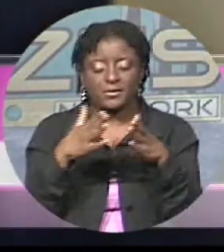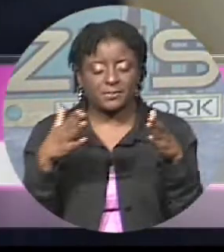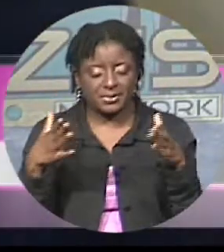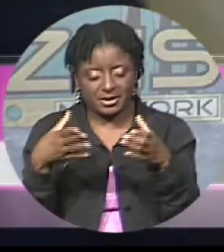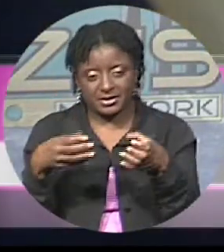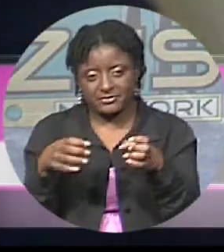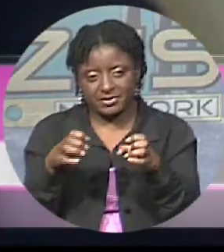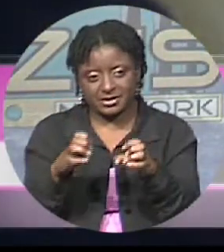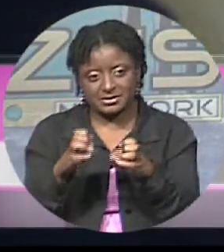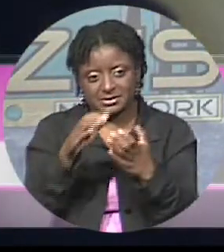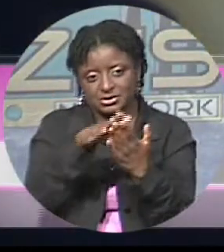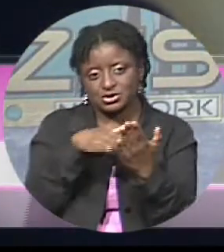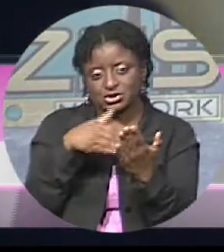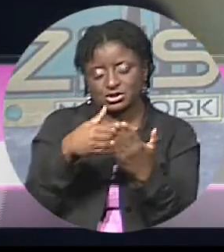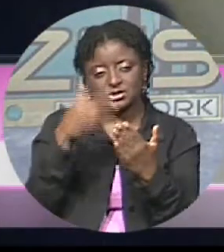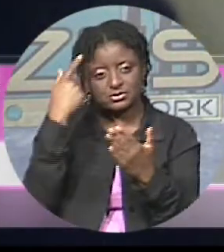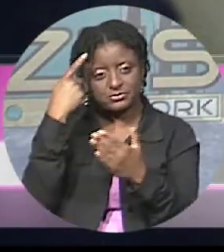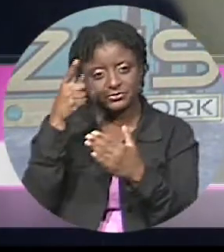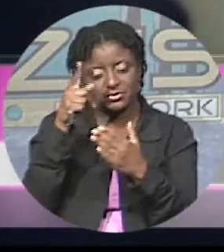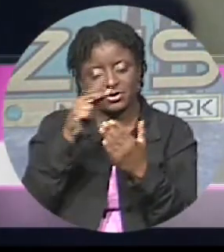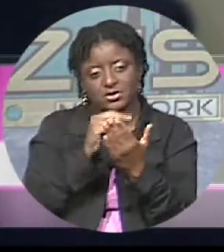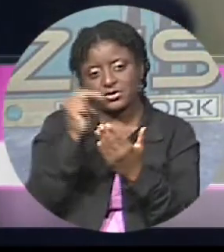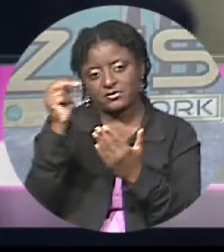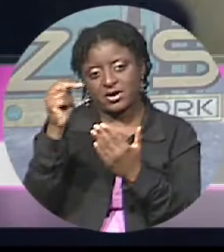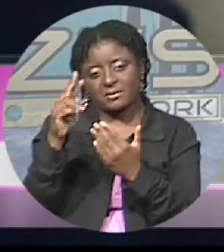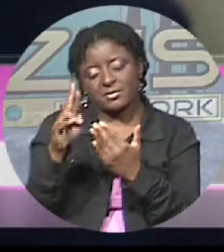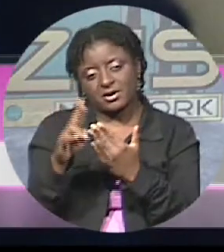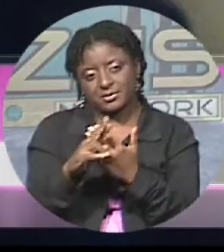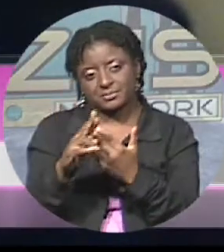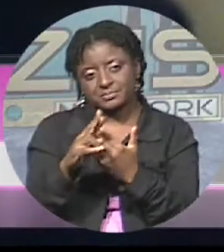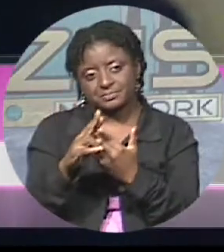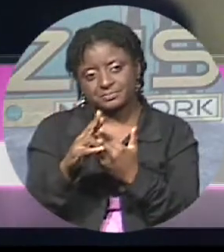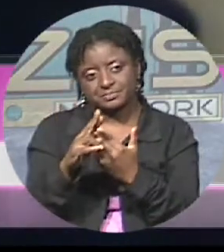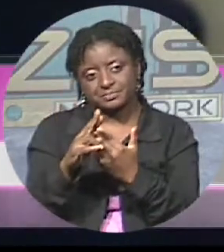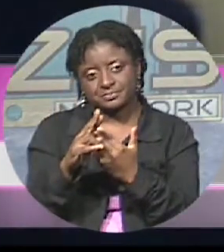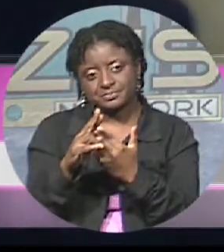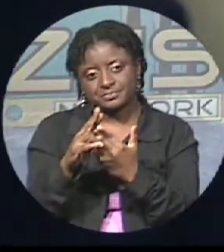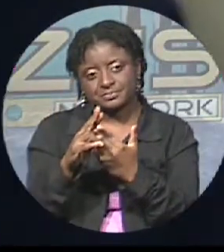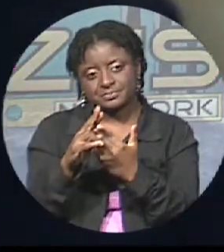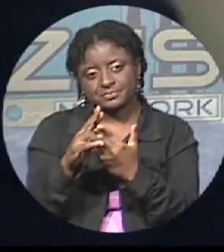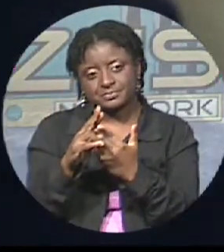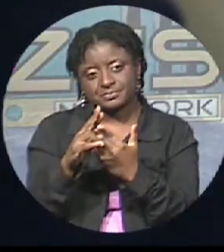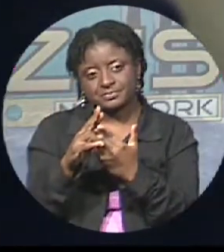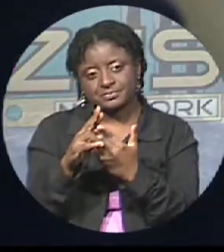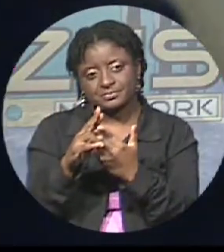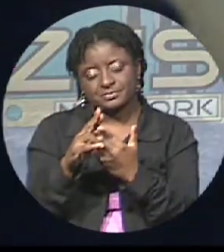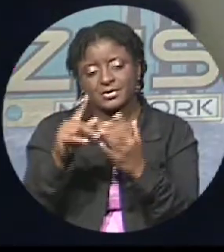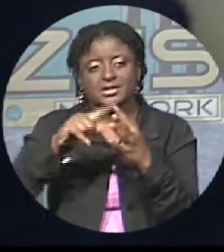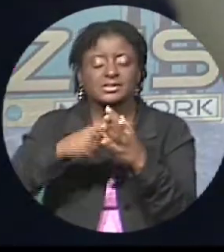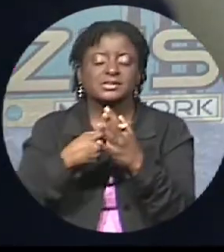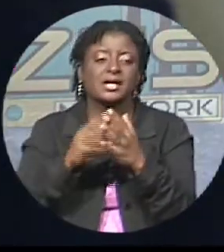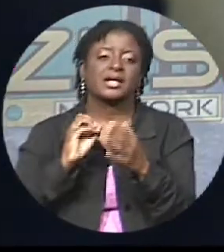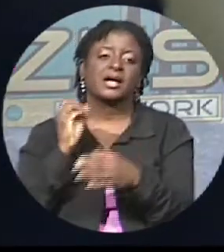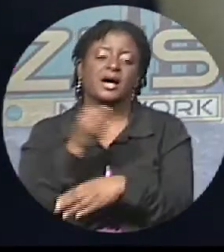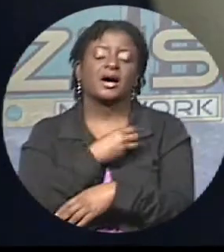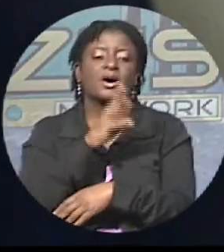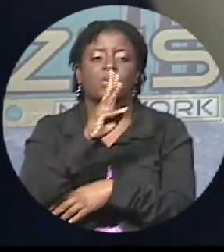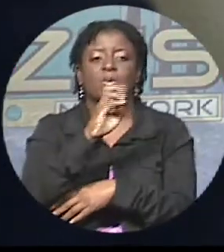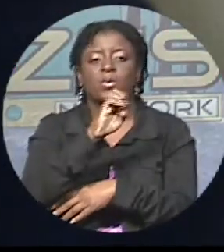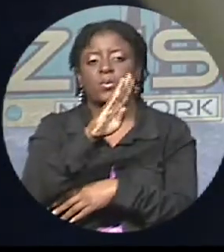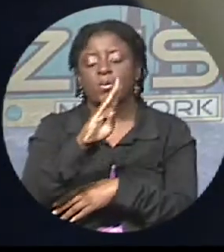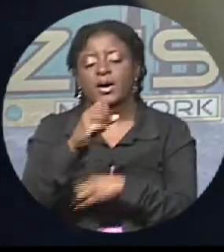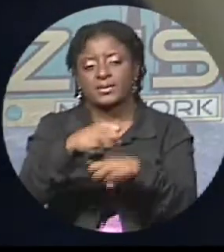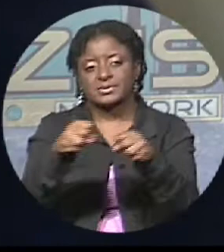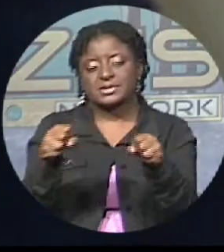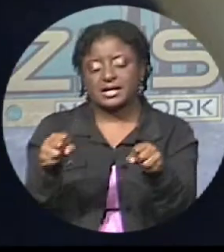November this coming month. First of all, the launching of our website, and secondly,